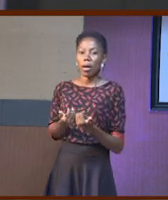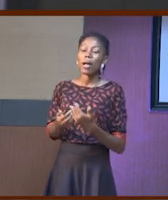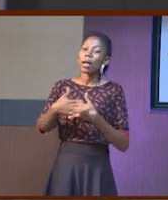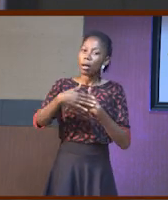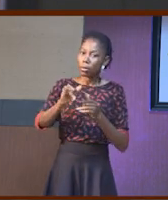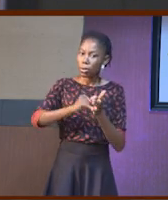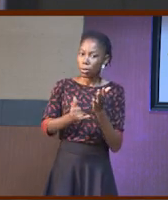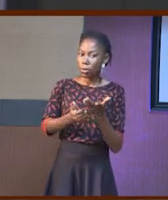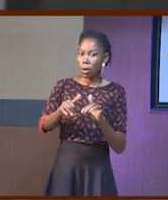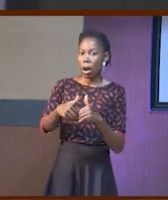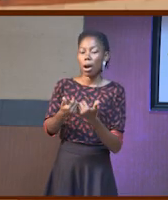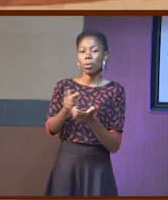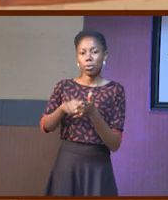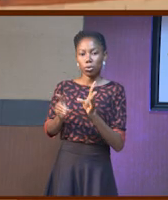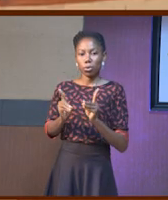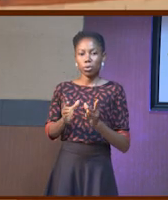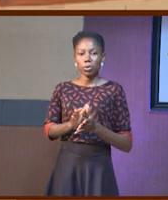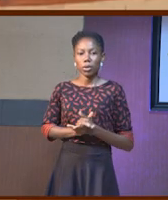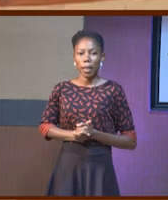After January, what should I do?